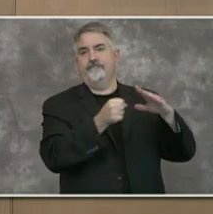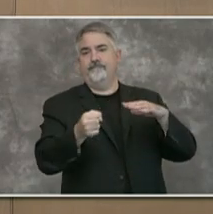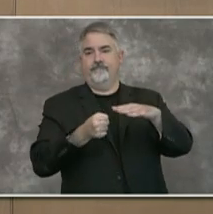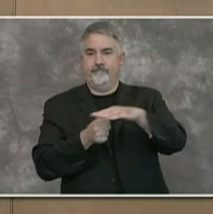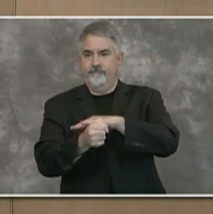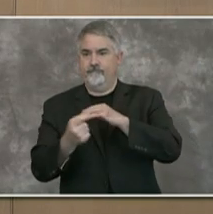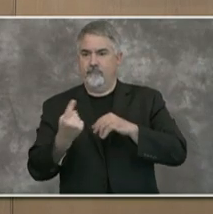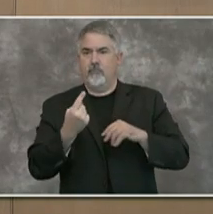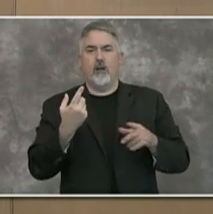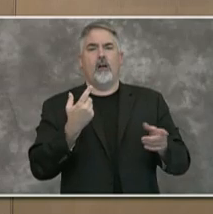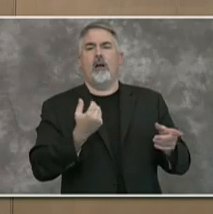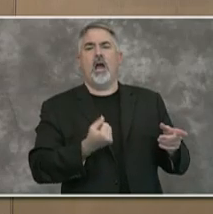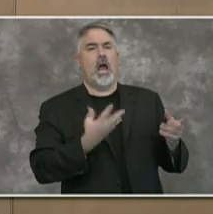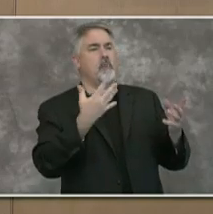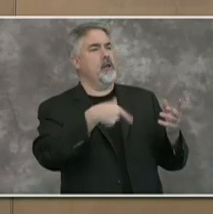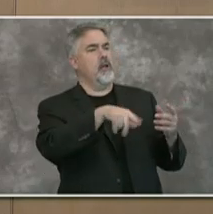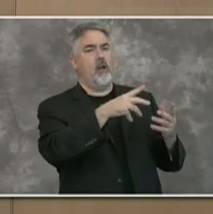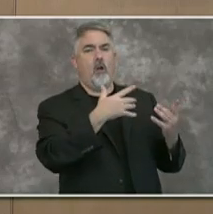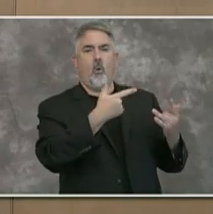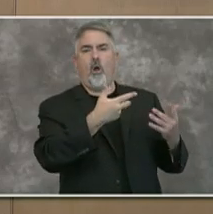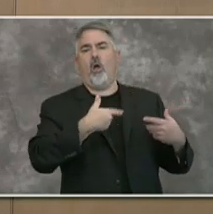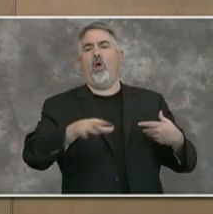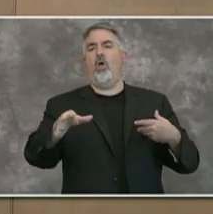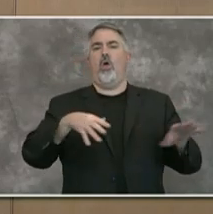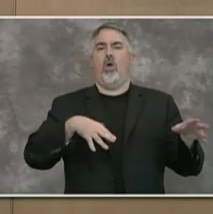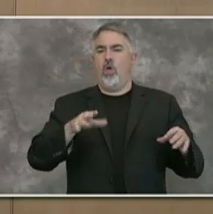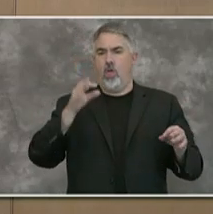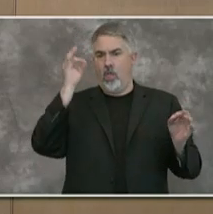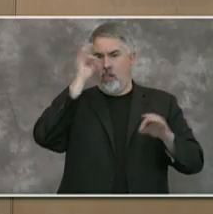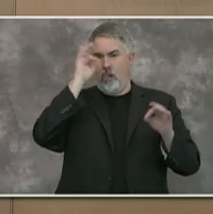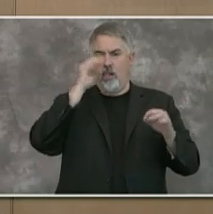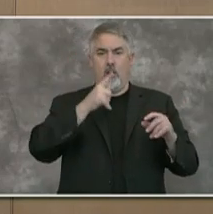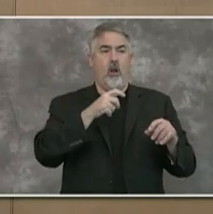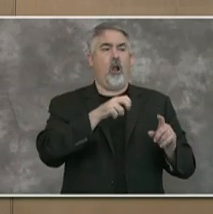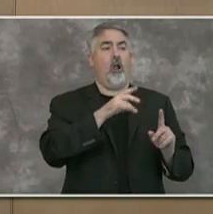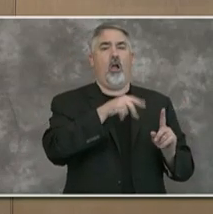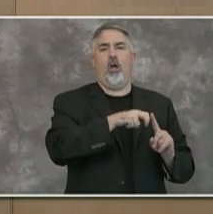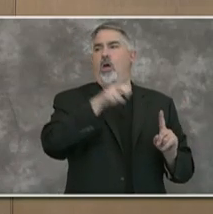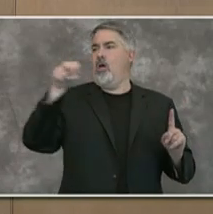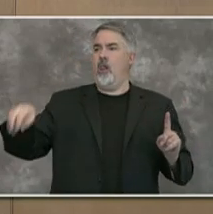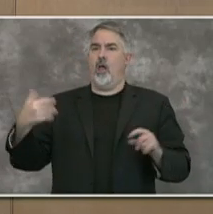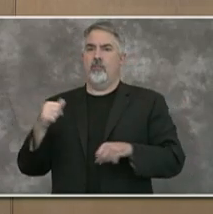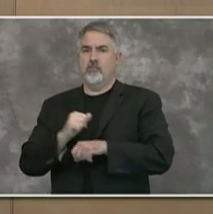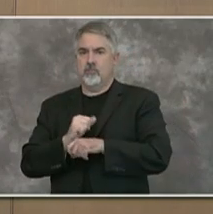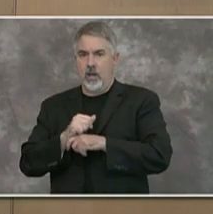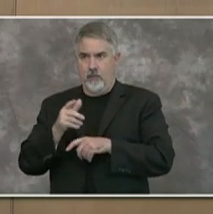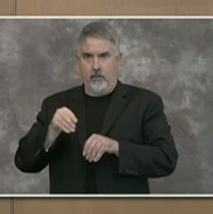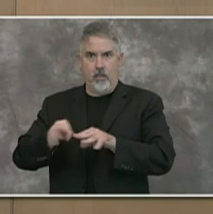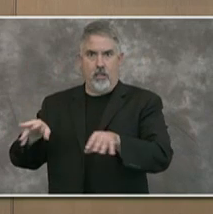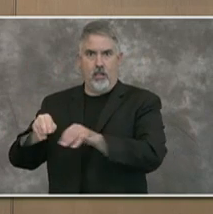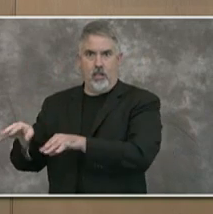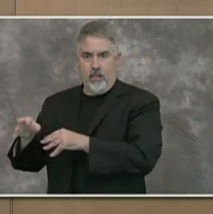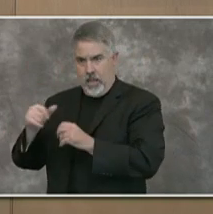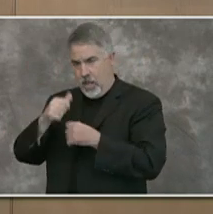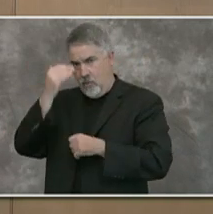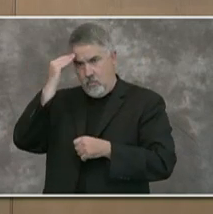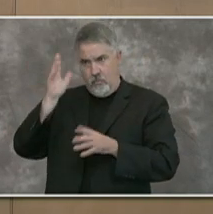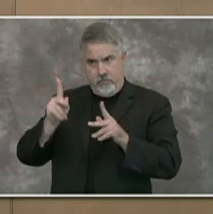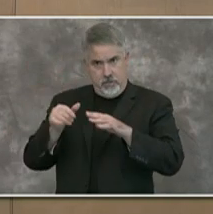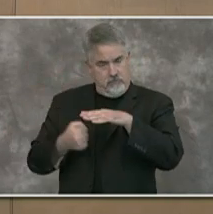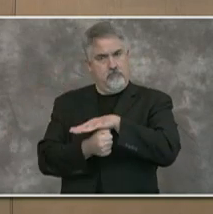they are not out and about to other jobs? Well, thank you for that